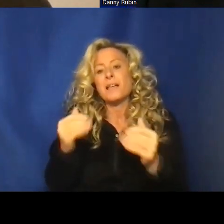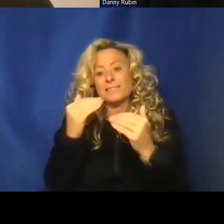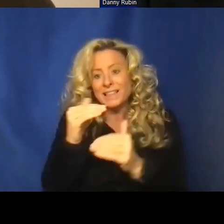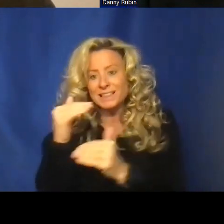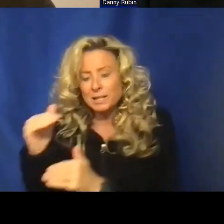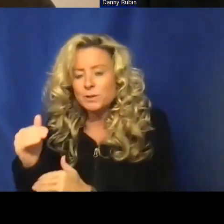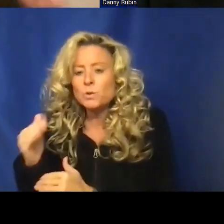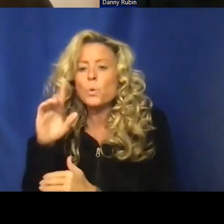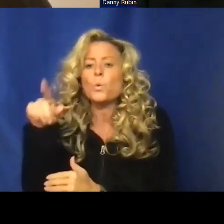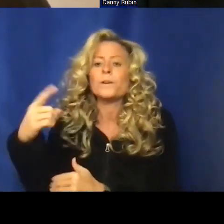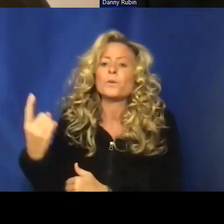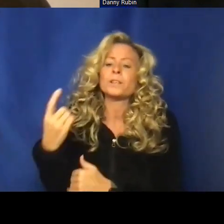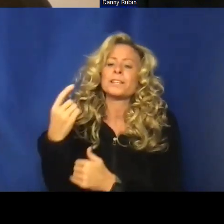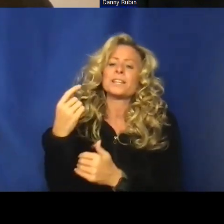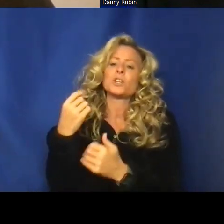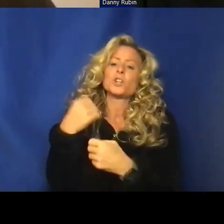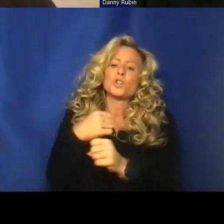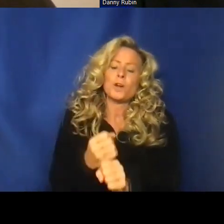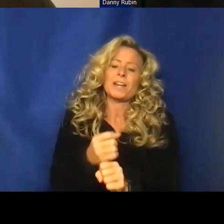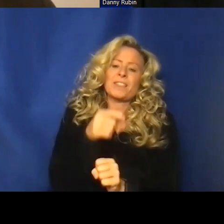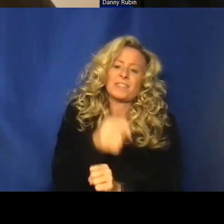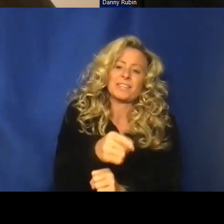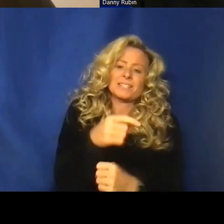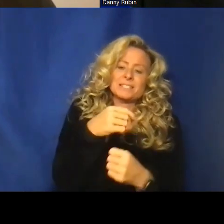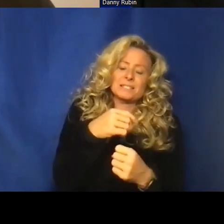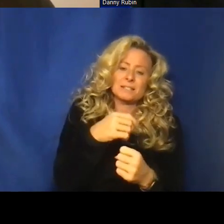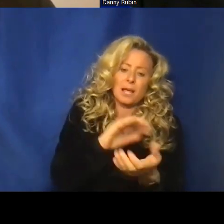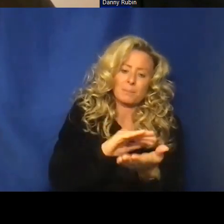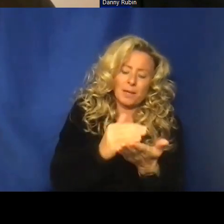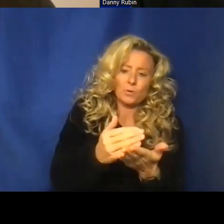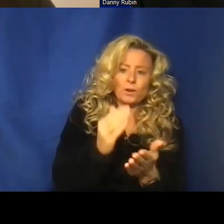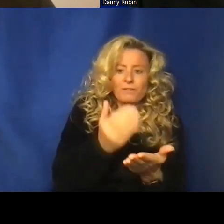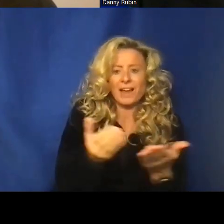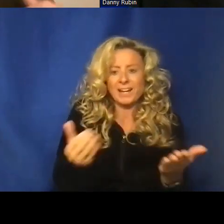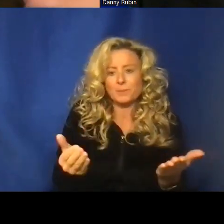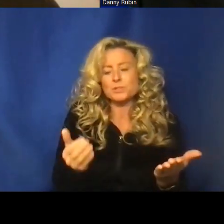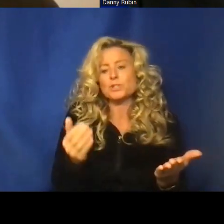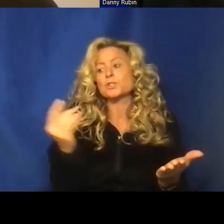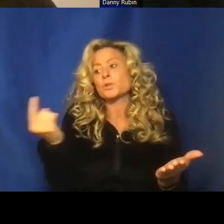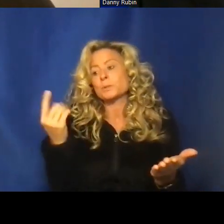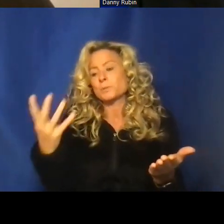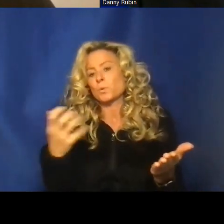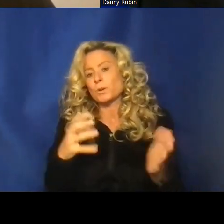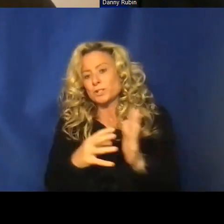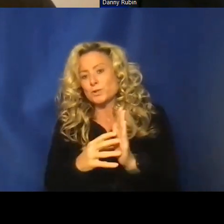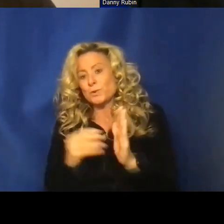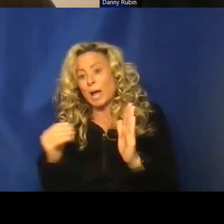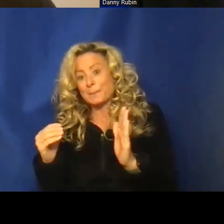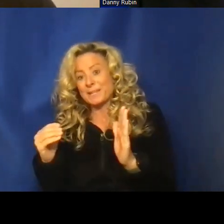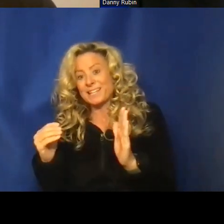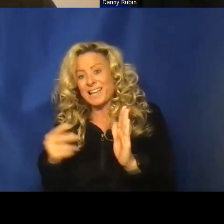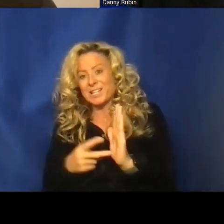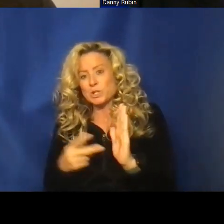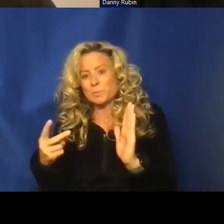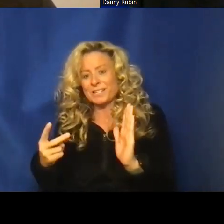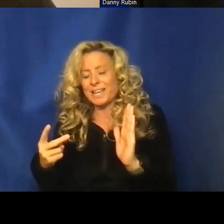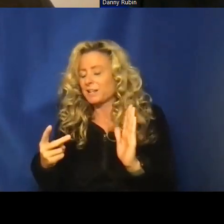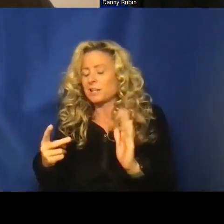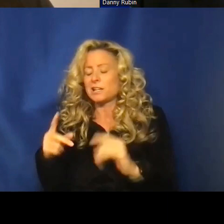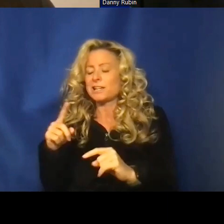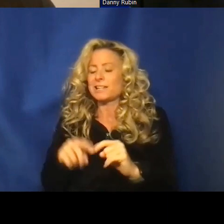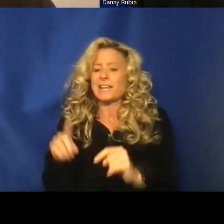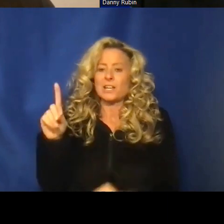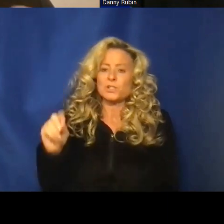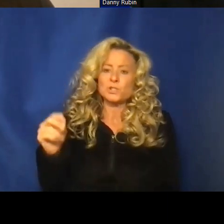we've only created X many of these items. And so somebody who wants to duplicate that, they wouldn't be able to do